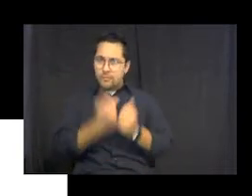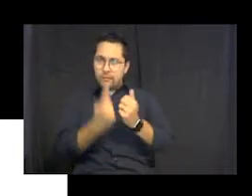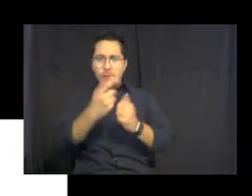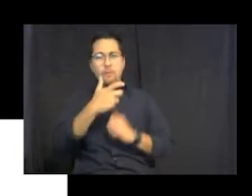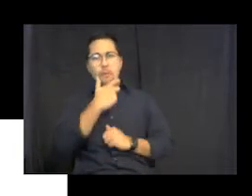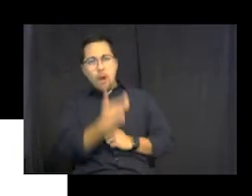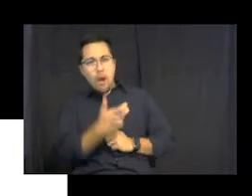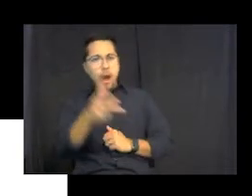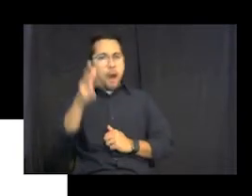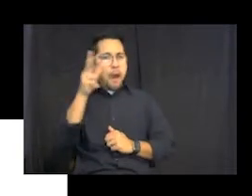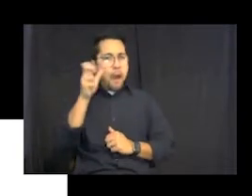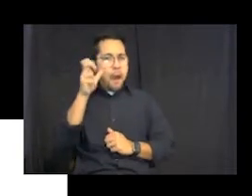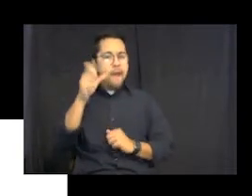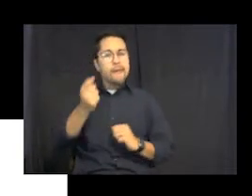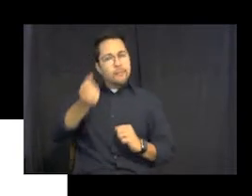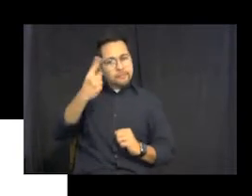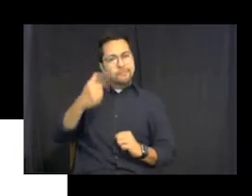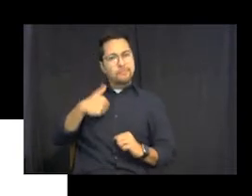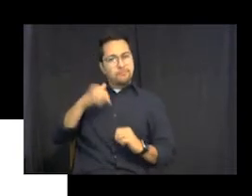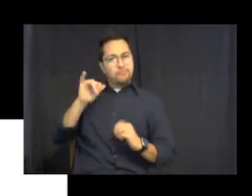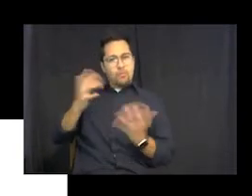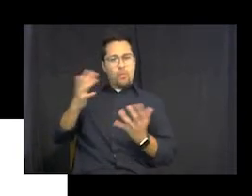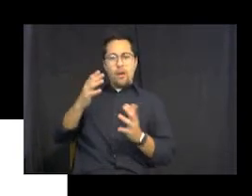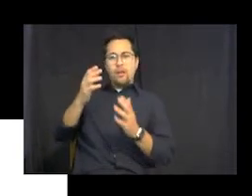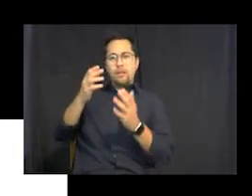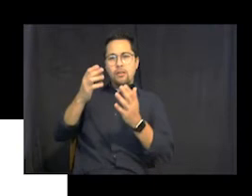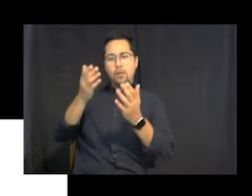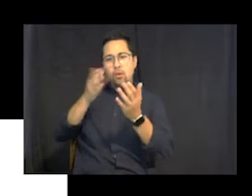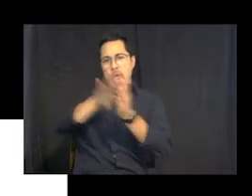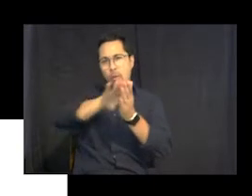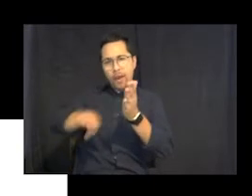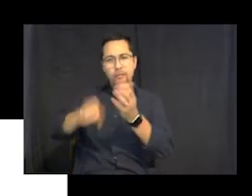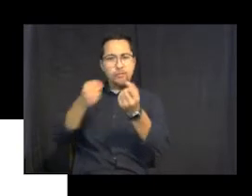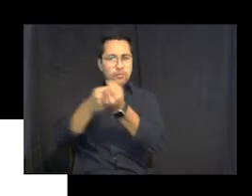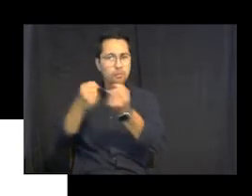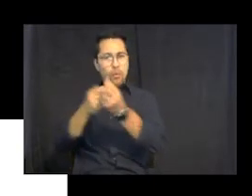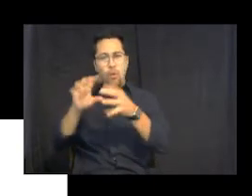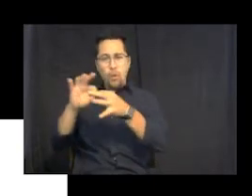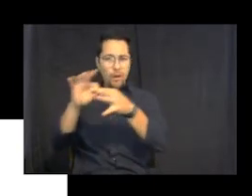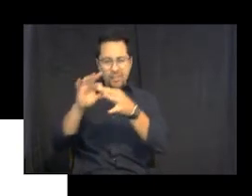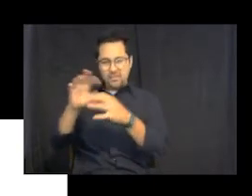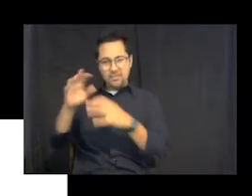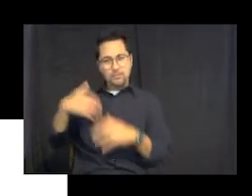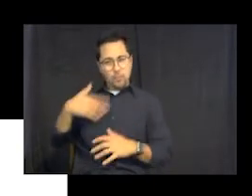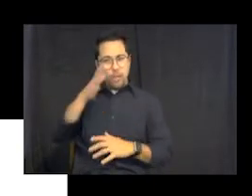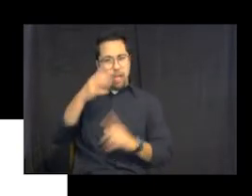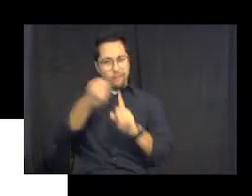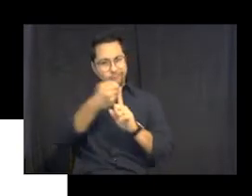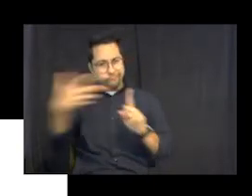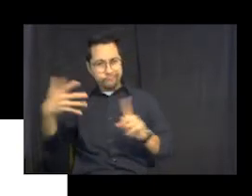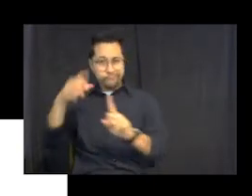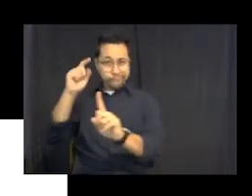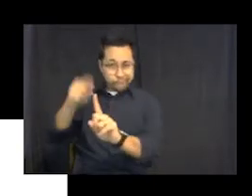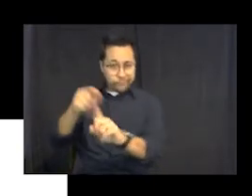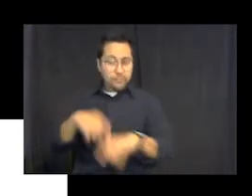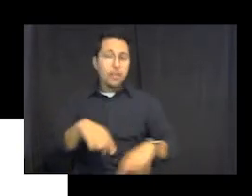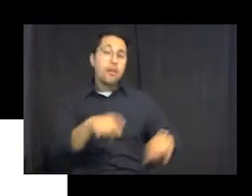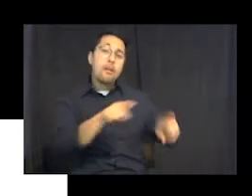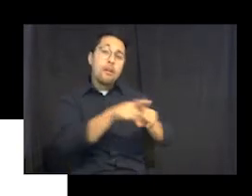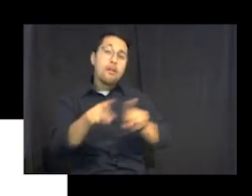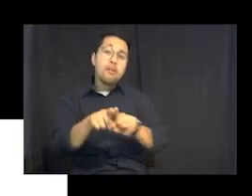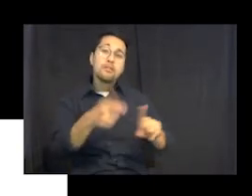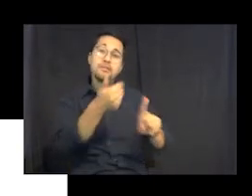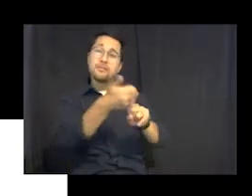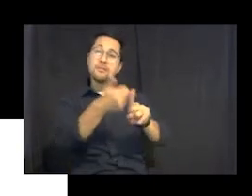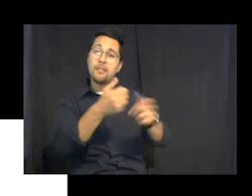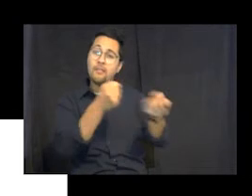listening in understands what the service waiver support coordination is. And then our self-advocates